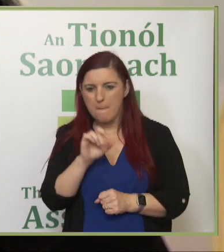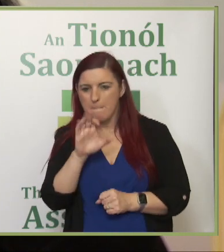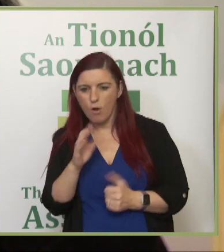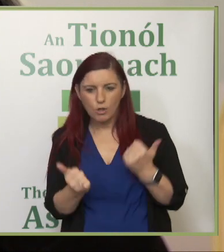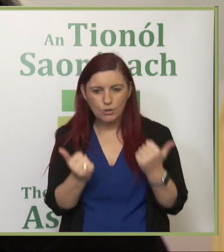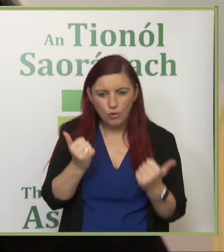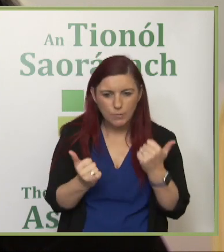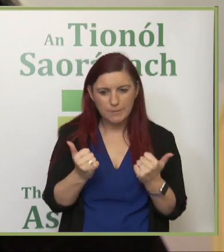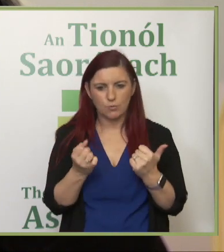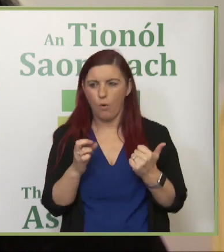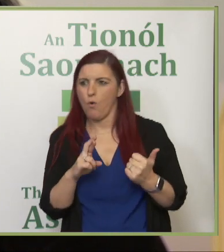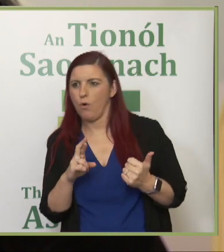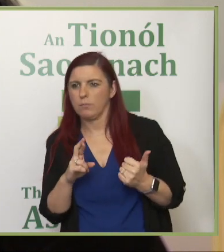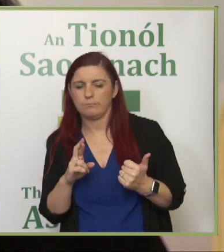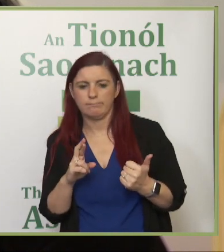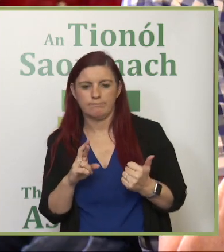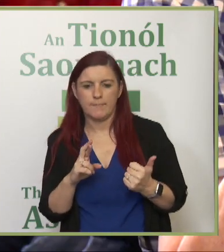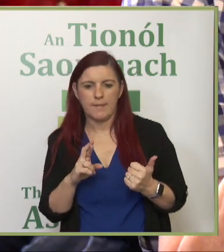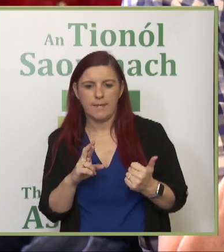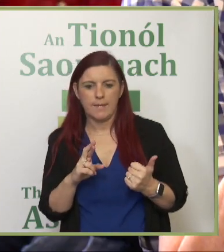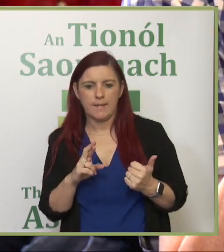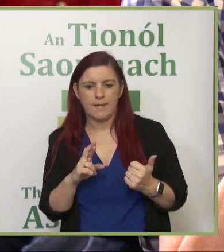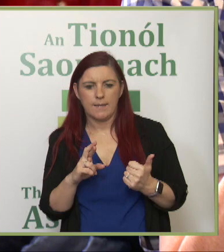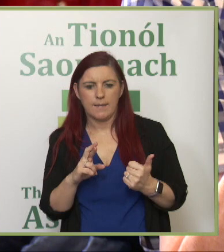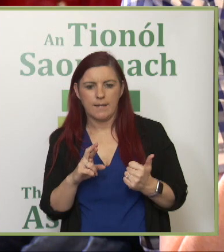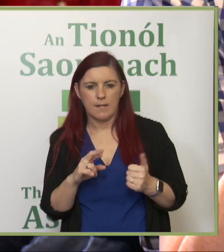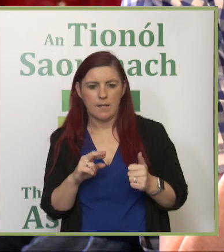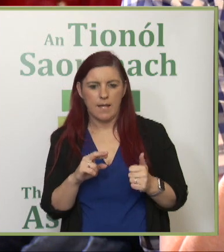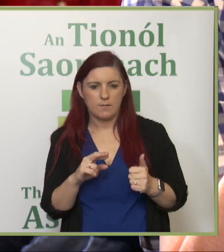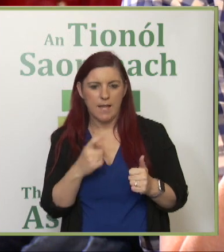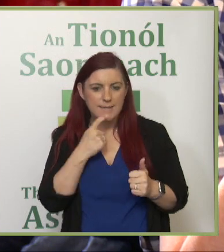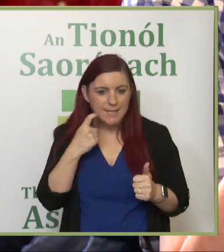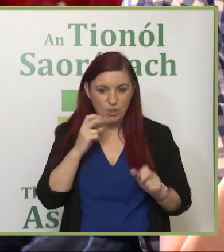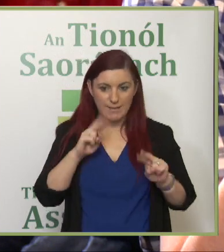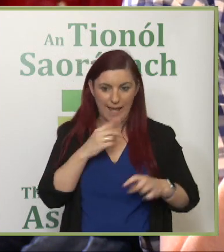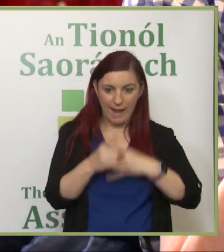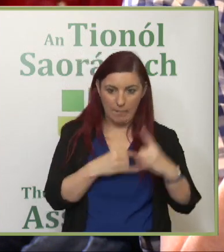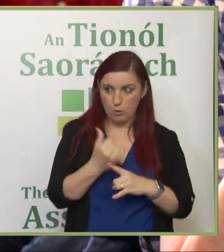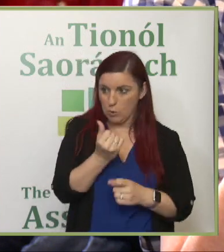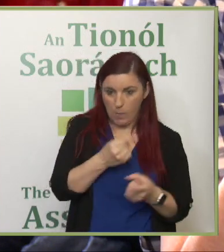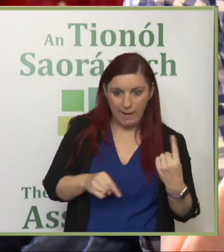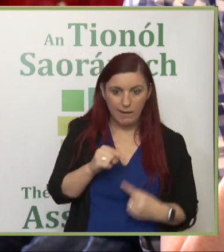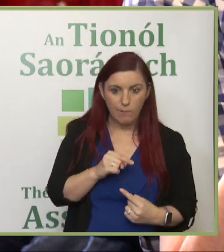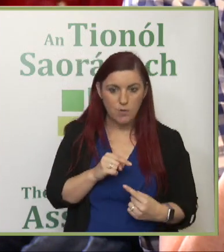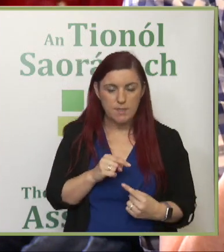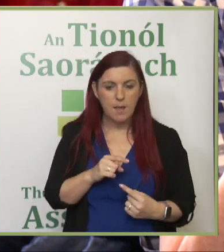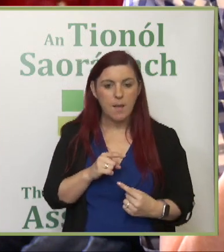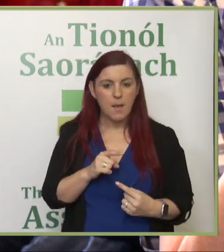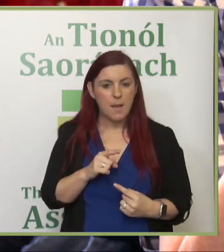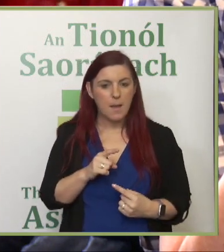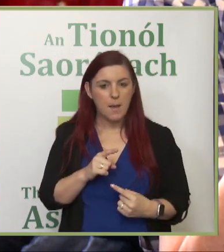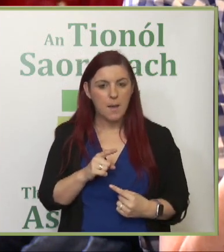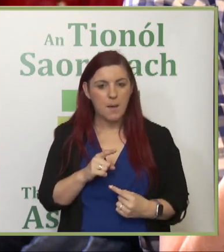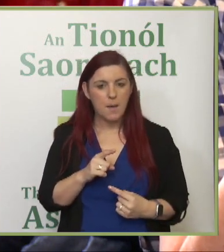or that way that it can come to any of our doors. But it also looked at an